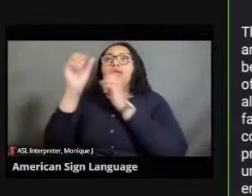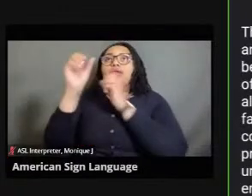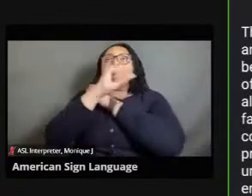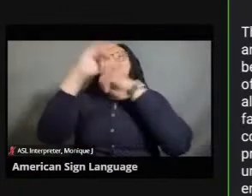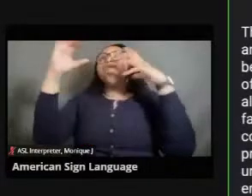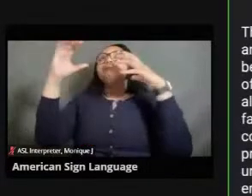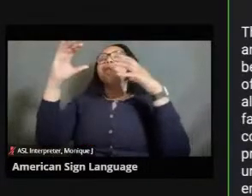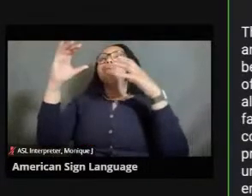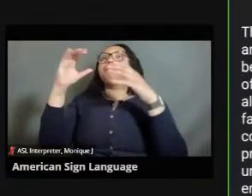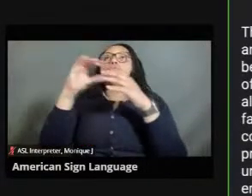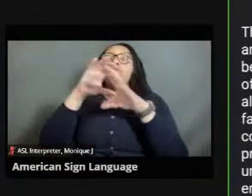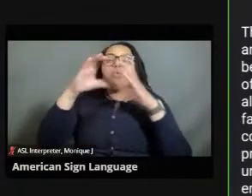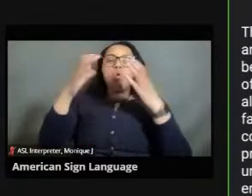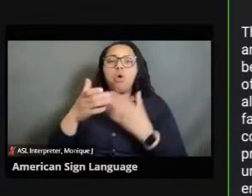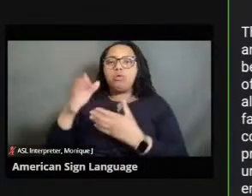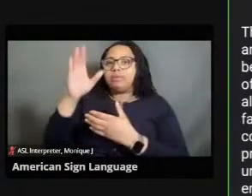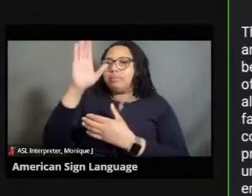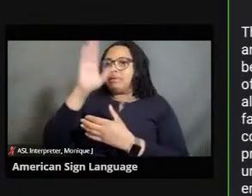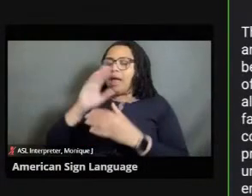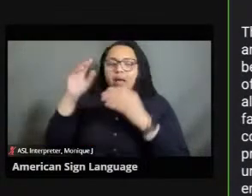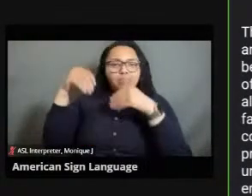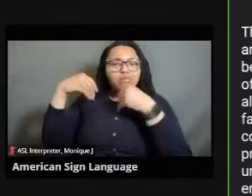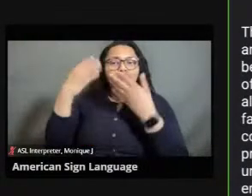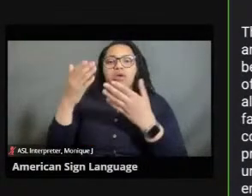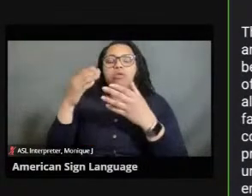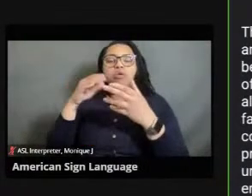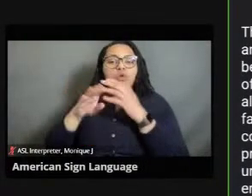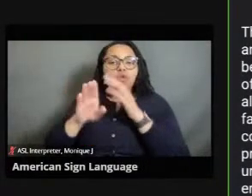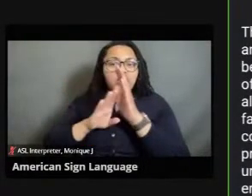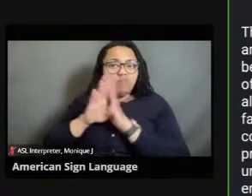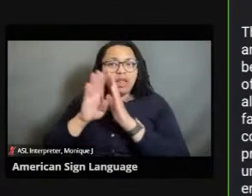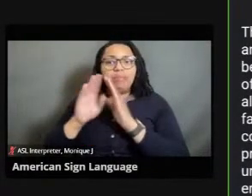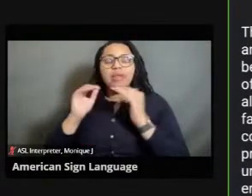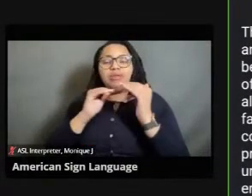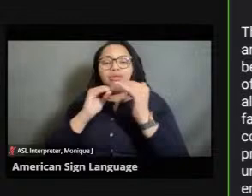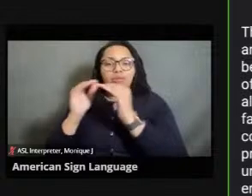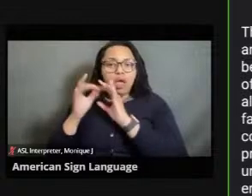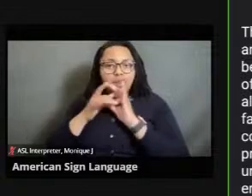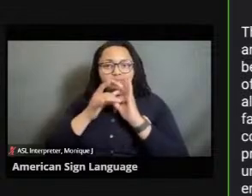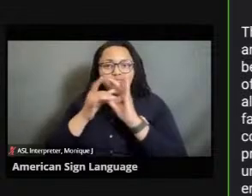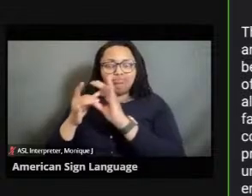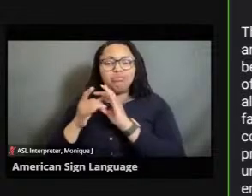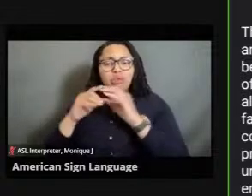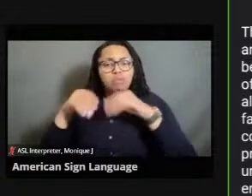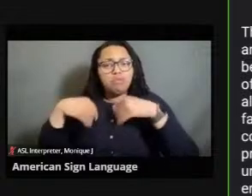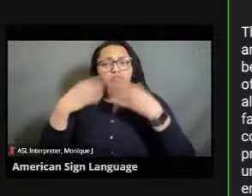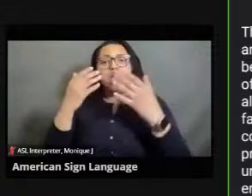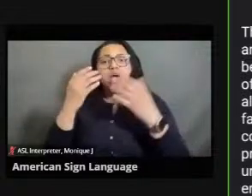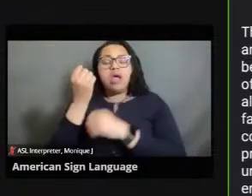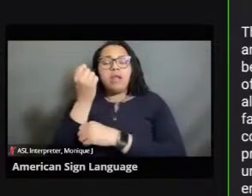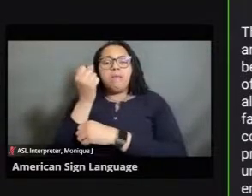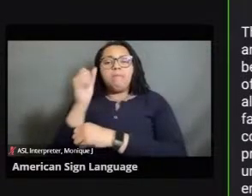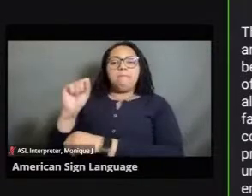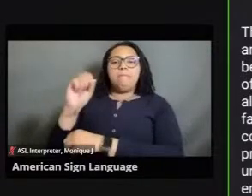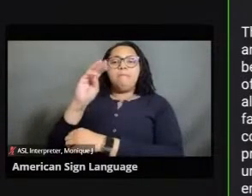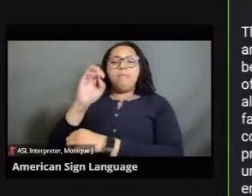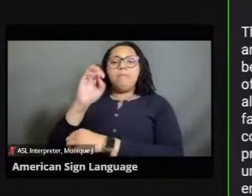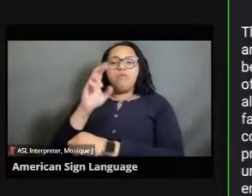identifying, developing, and uniting leaders who will build a movement to end poverty, led by the